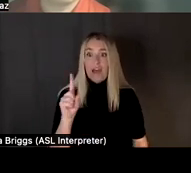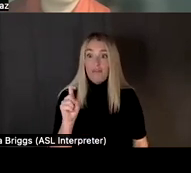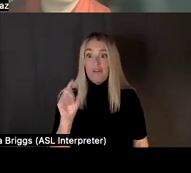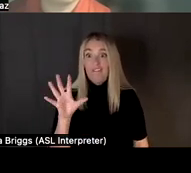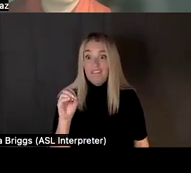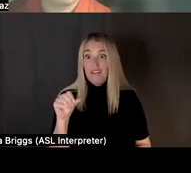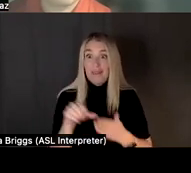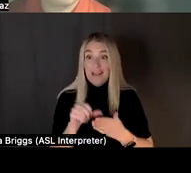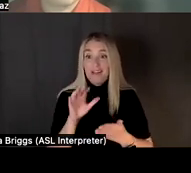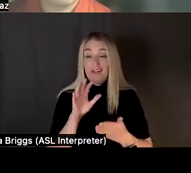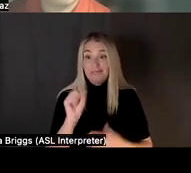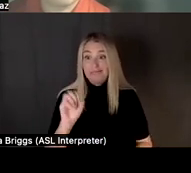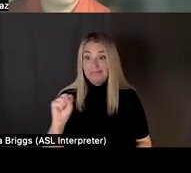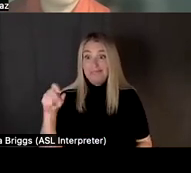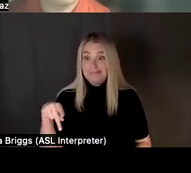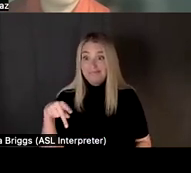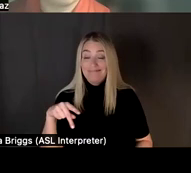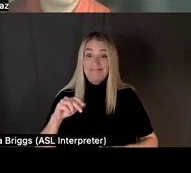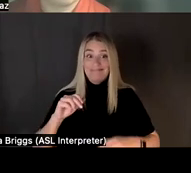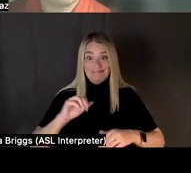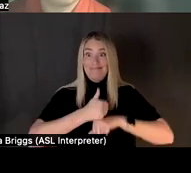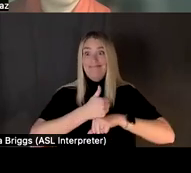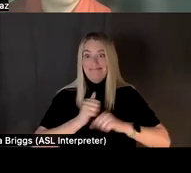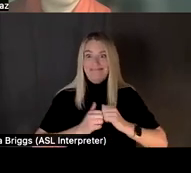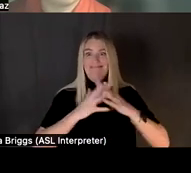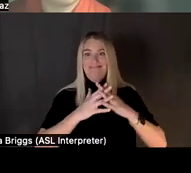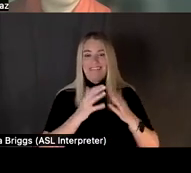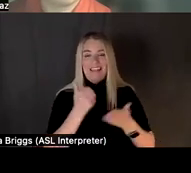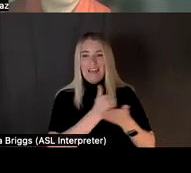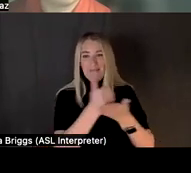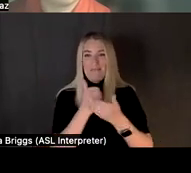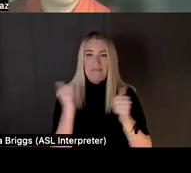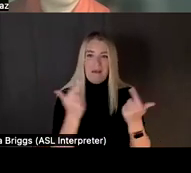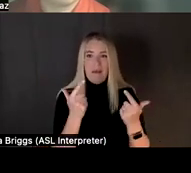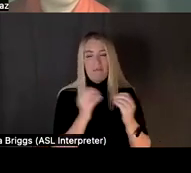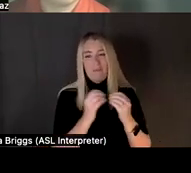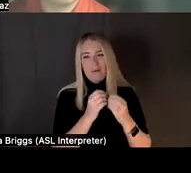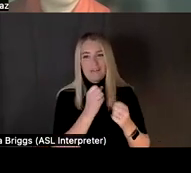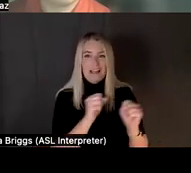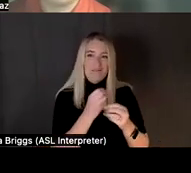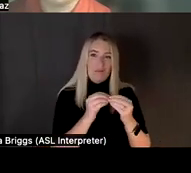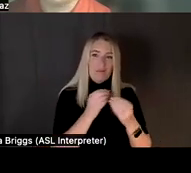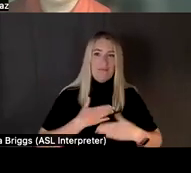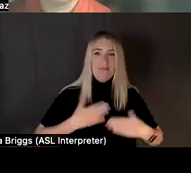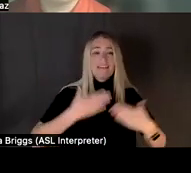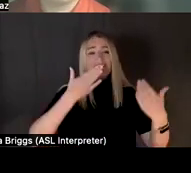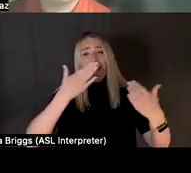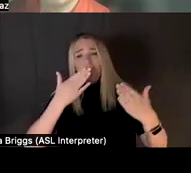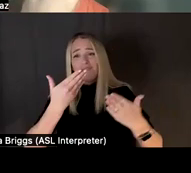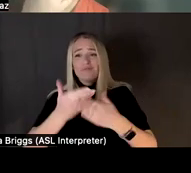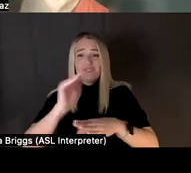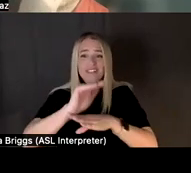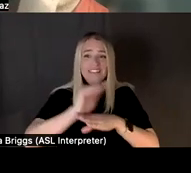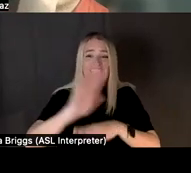150-page school safety plan come to life and help keep everybody safer and happier. So, thank you. Have a good evening,